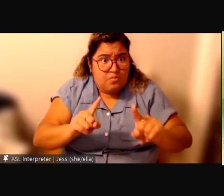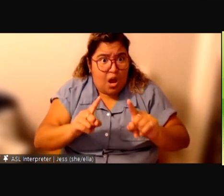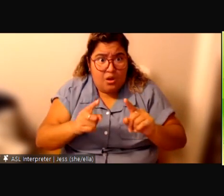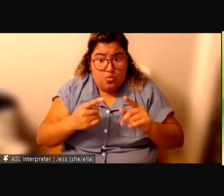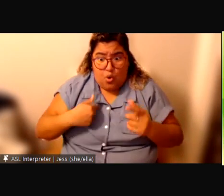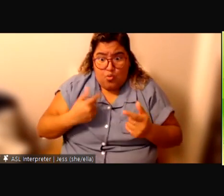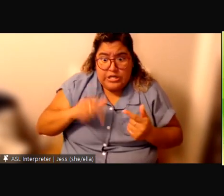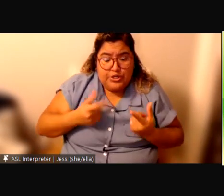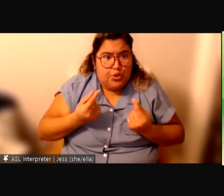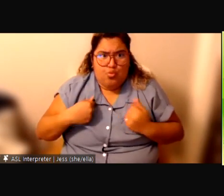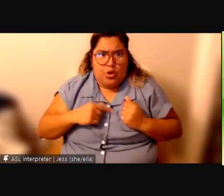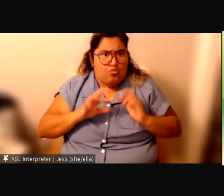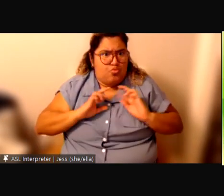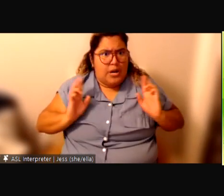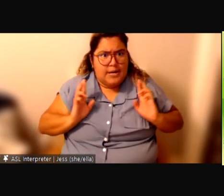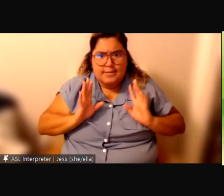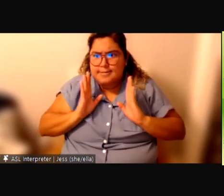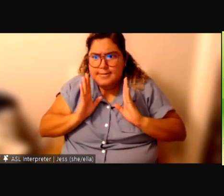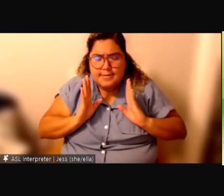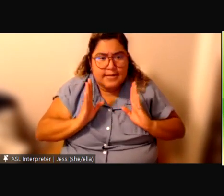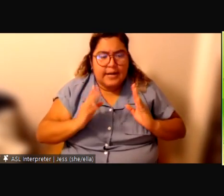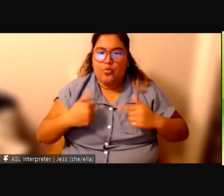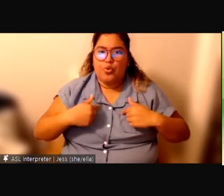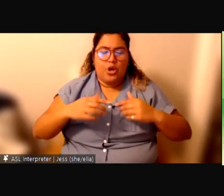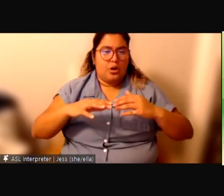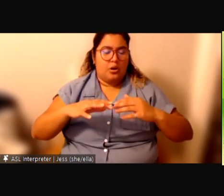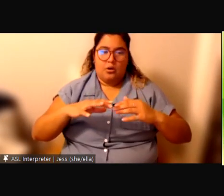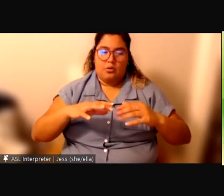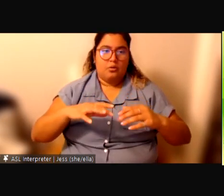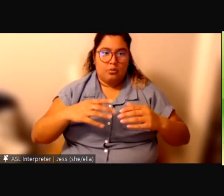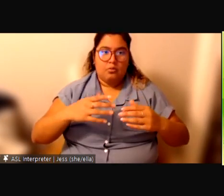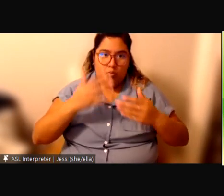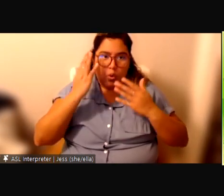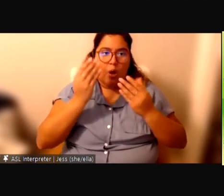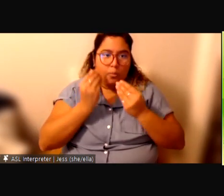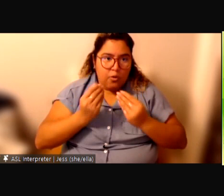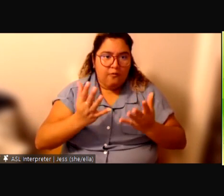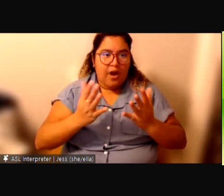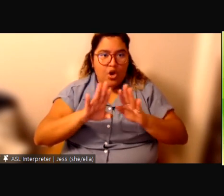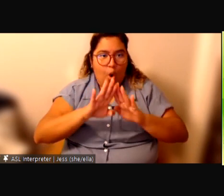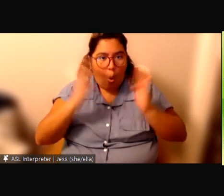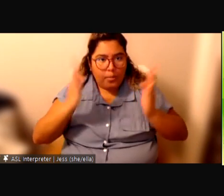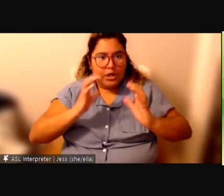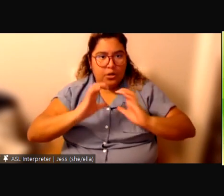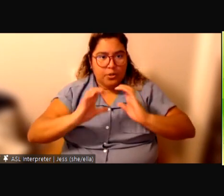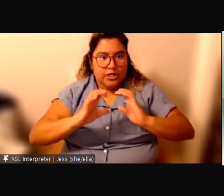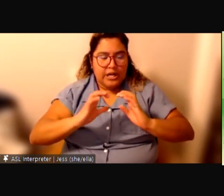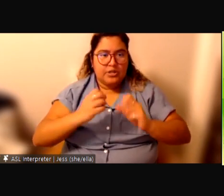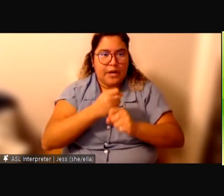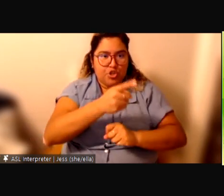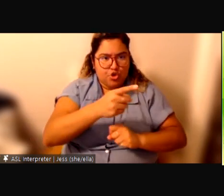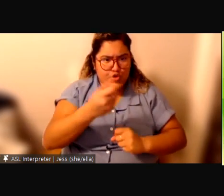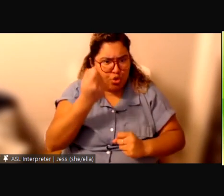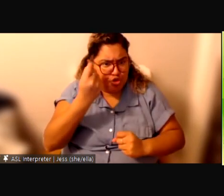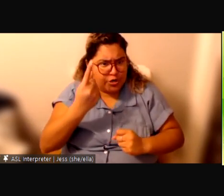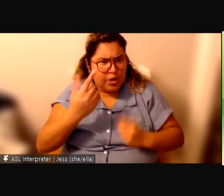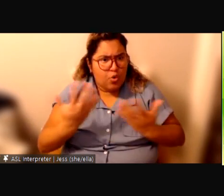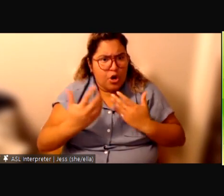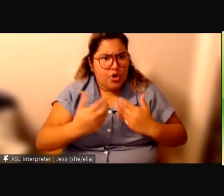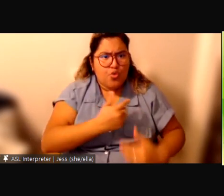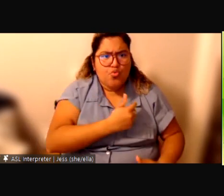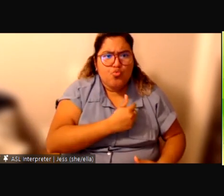we are committed to transparent, open communication with the public so they understand their risk and understand the actions that they need to take.